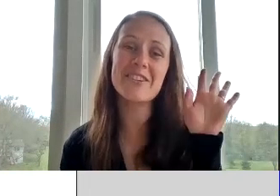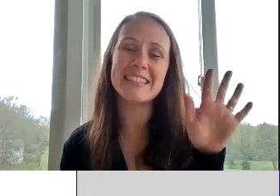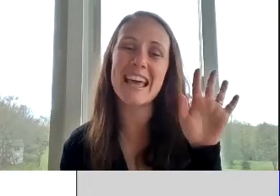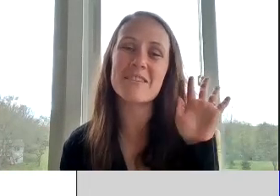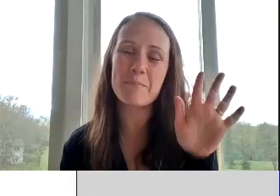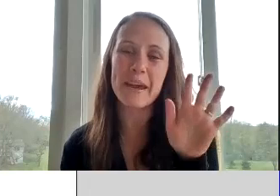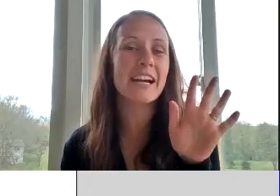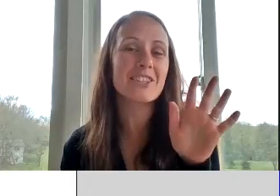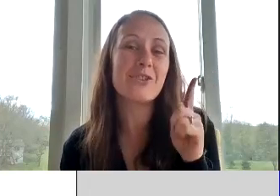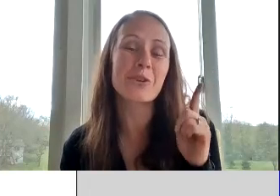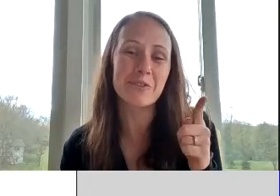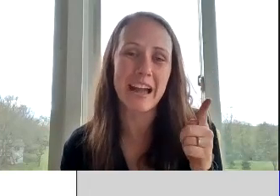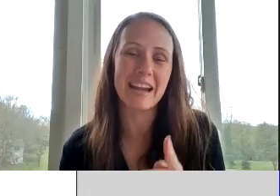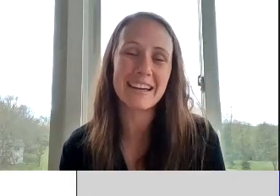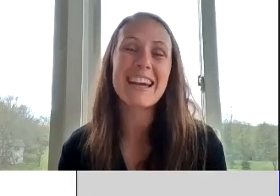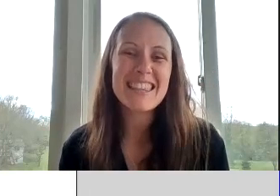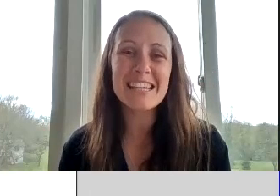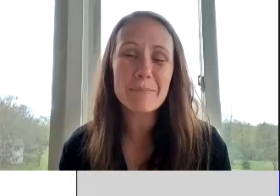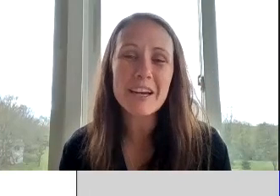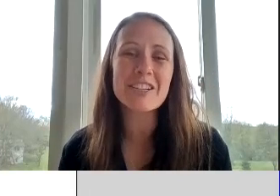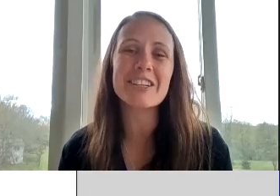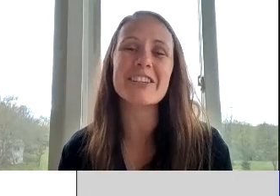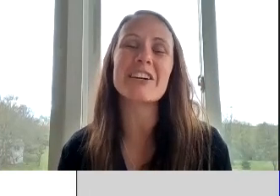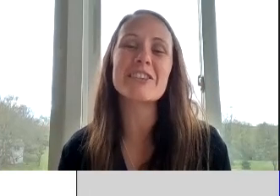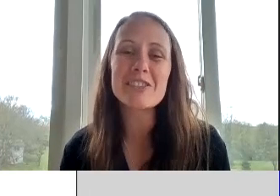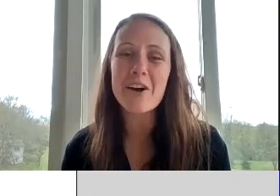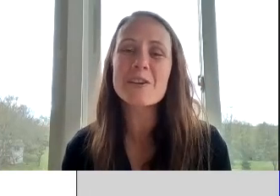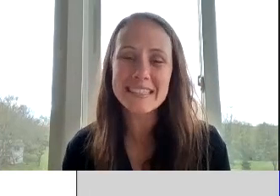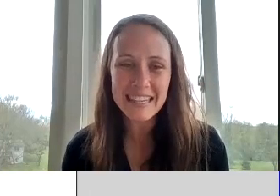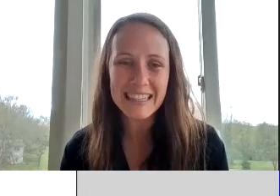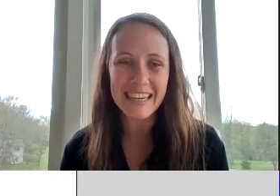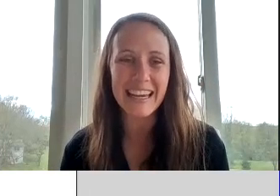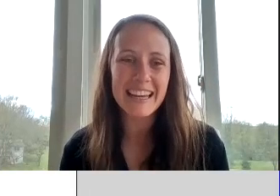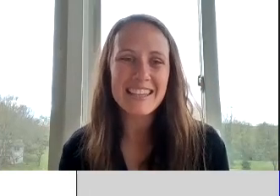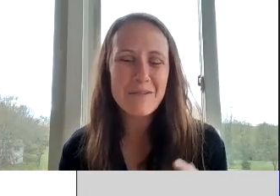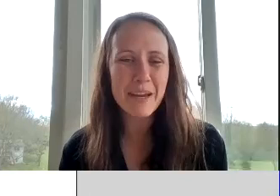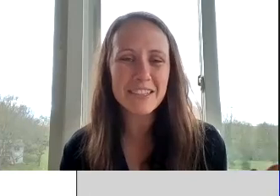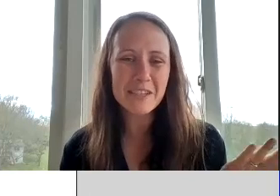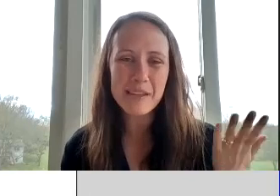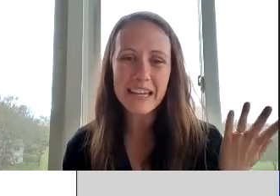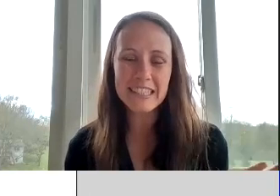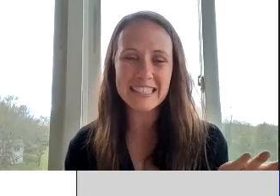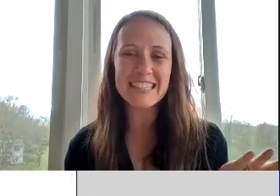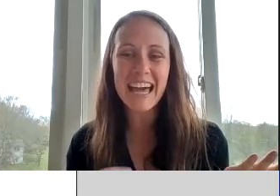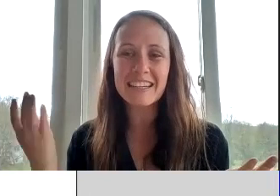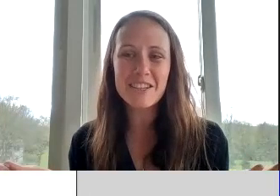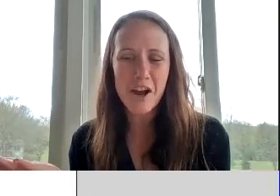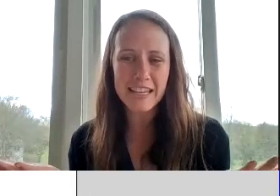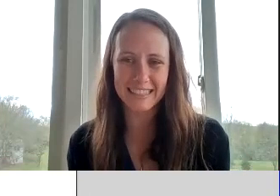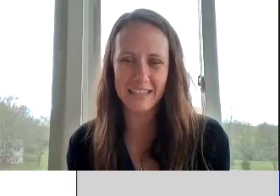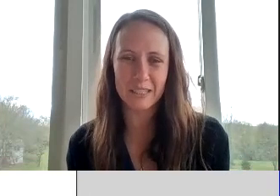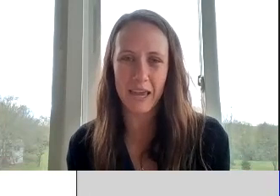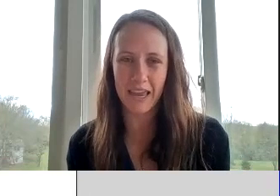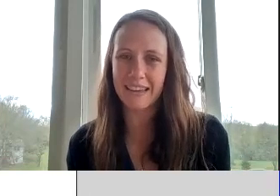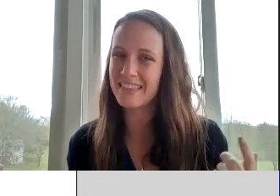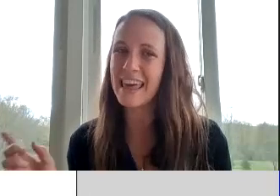If you said the bears, you were right. These pictures are so silly. The bears are playing on the slide and the